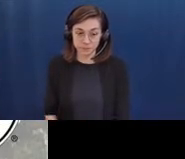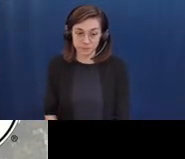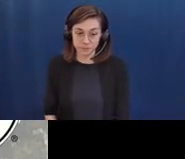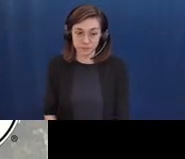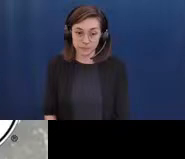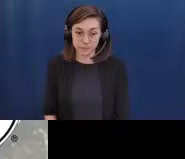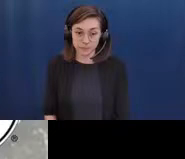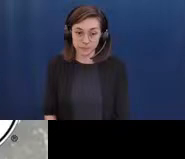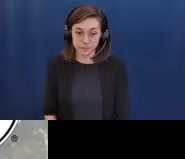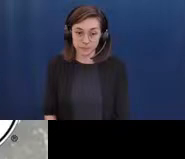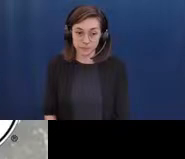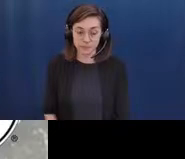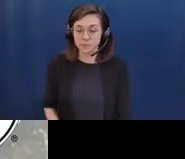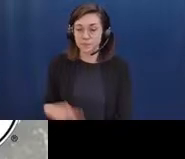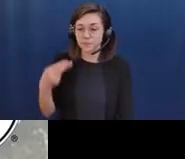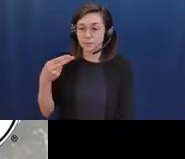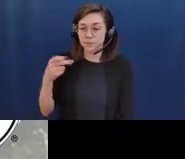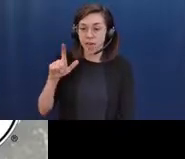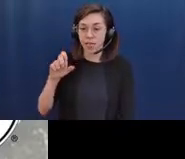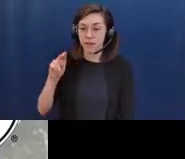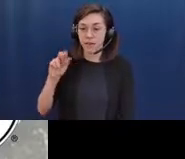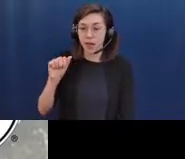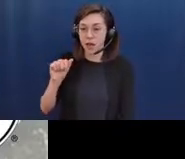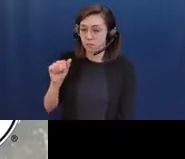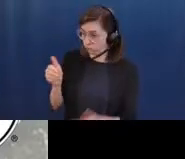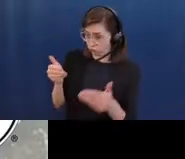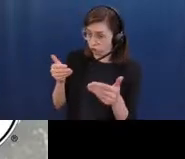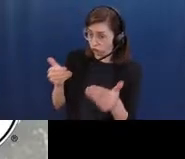You can Go ahead, Bruce.